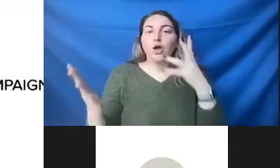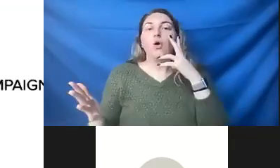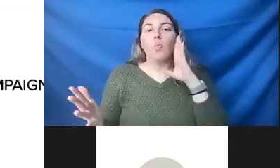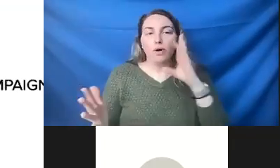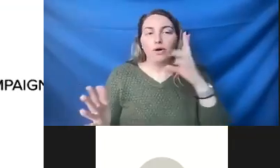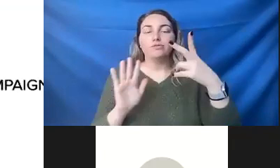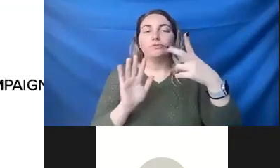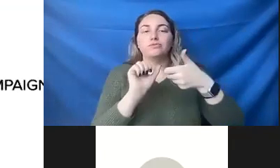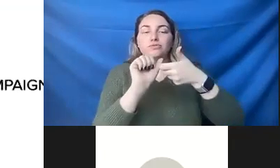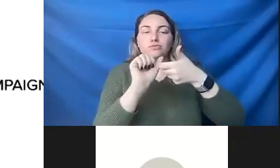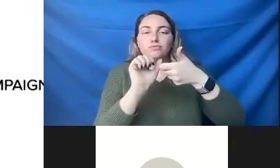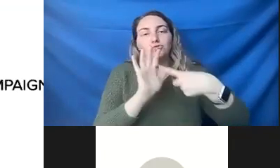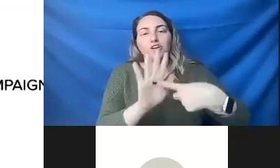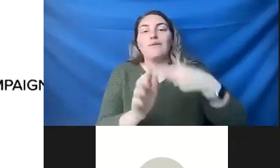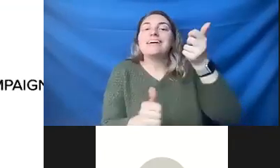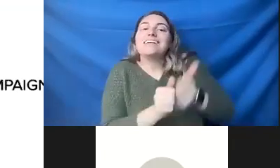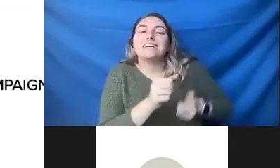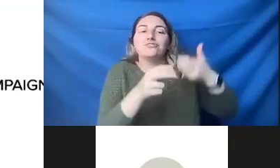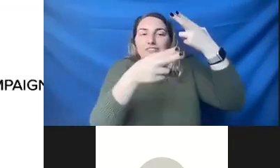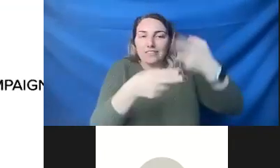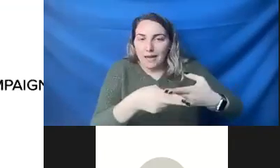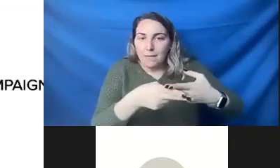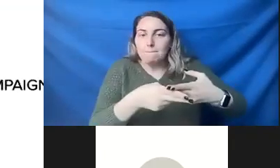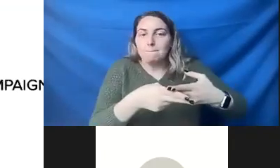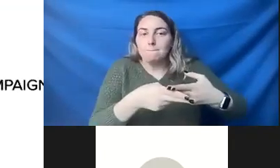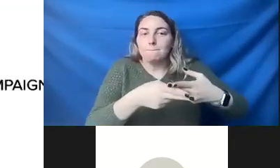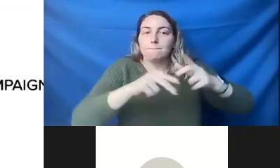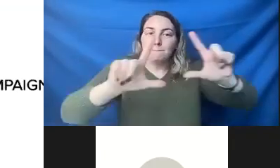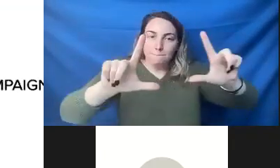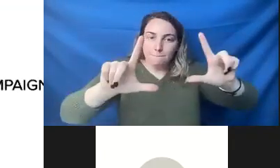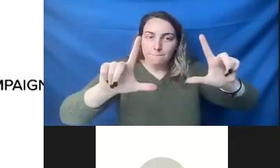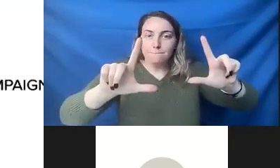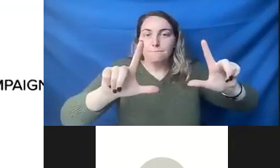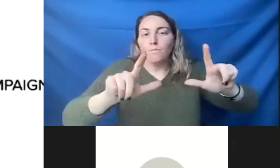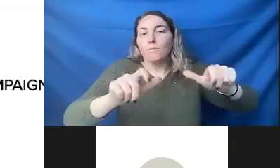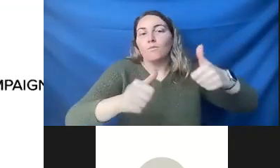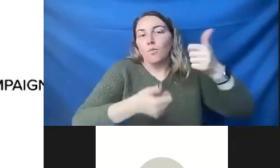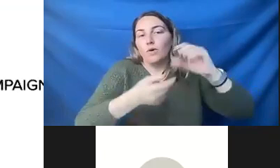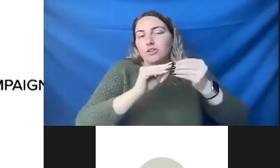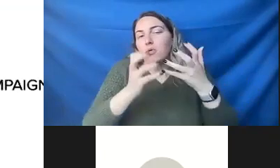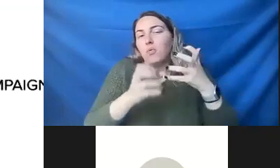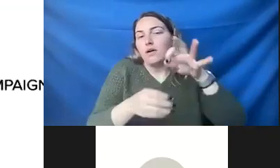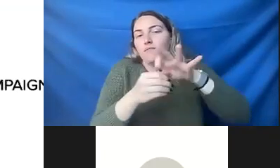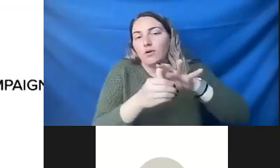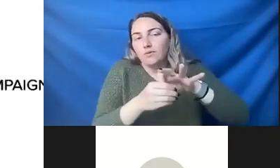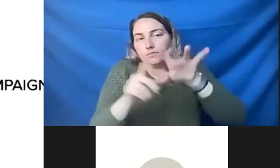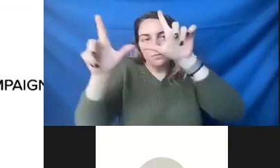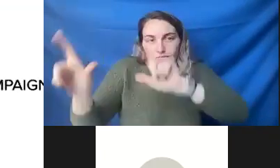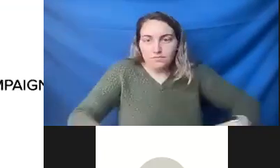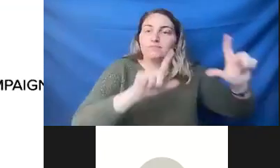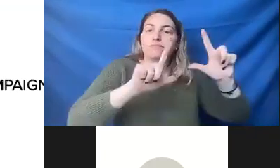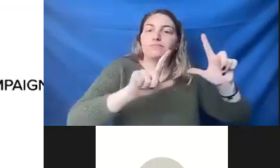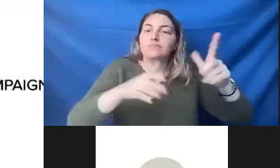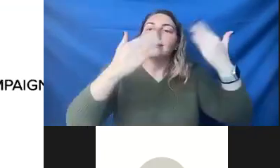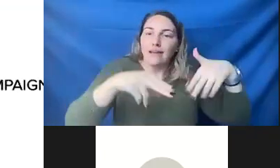have, you know, however many candidates have made the ballot in each race would appear on each of those selection screens on the